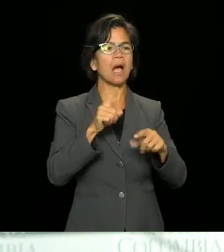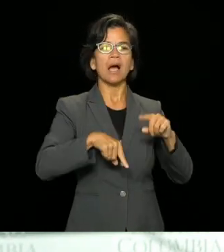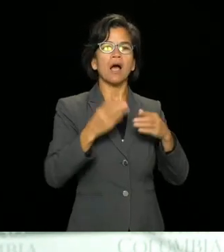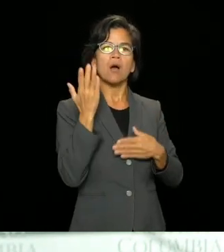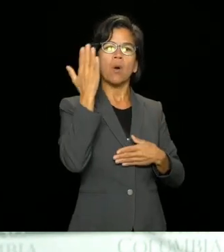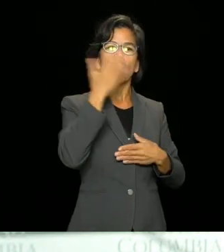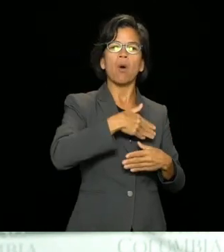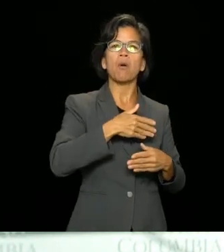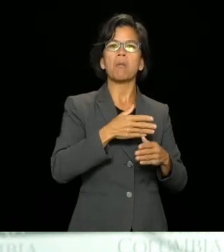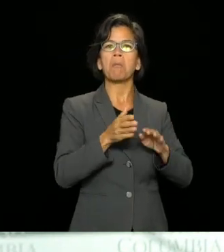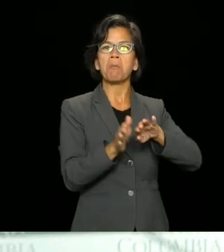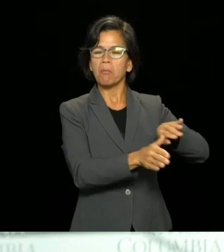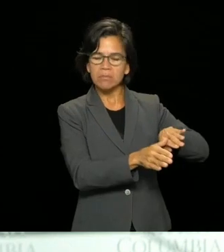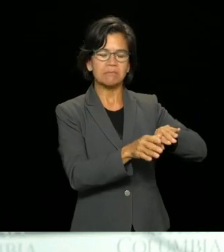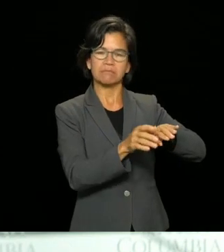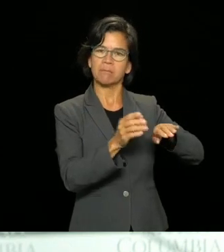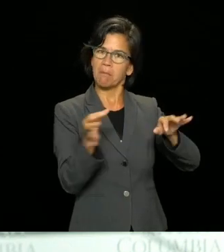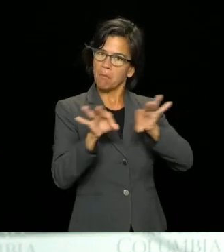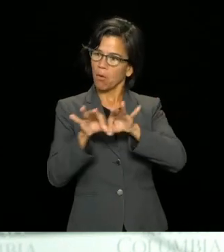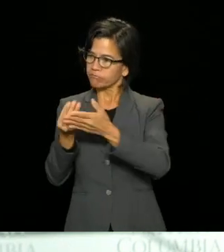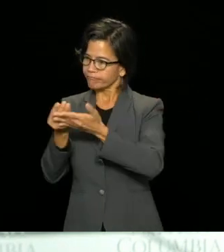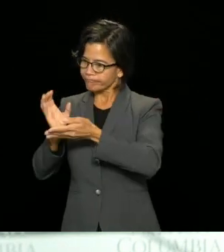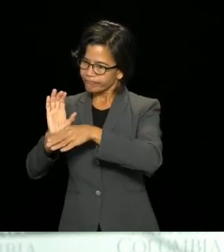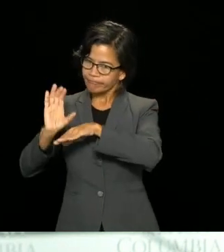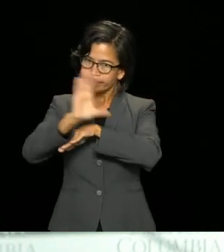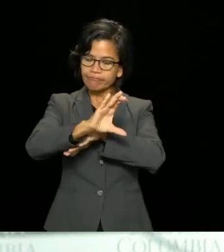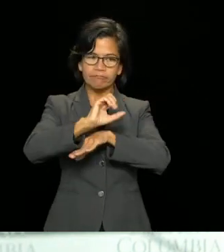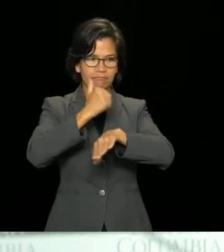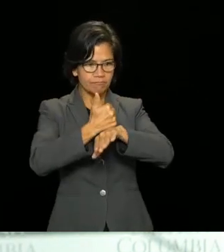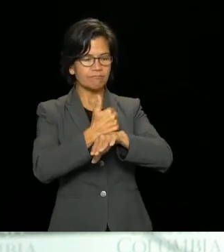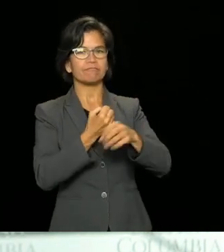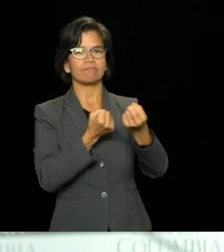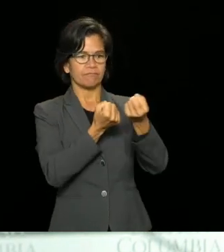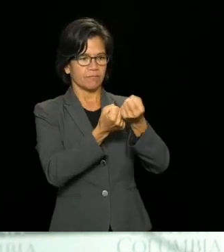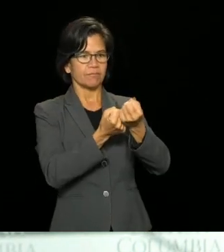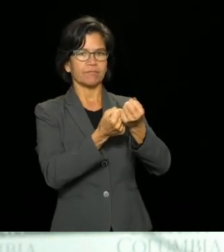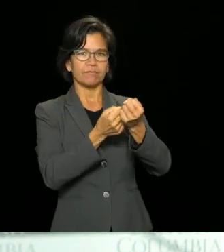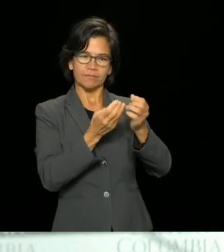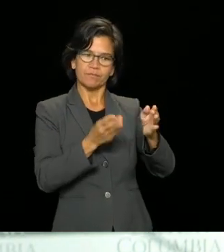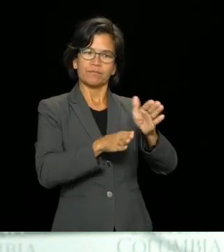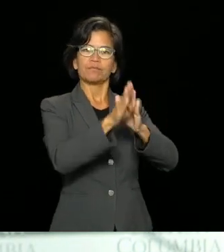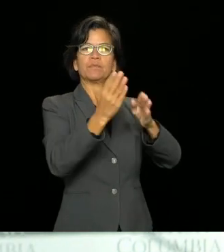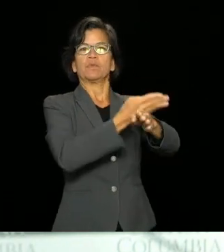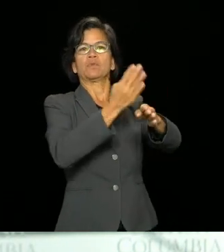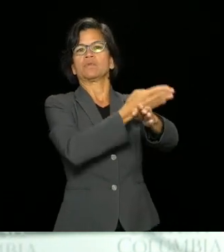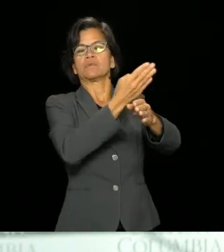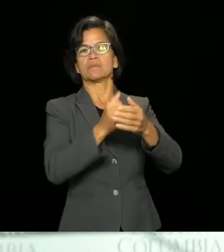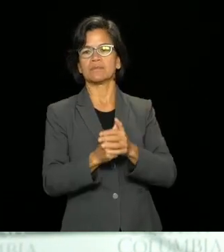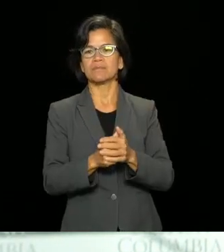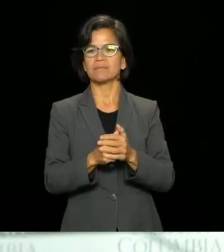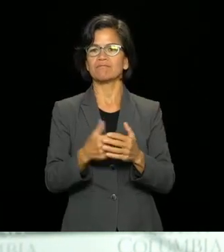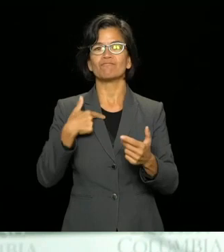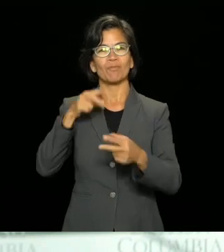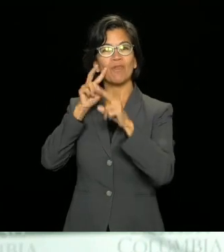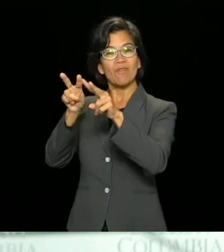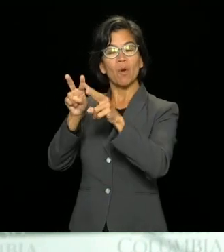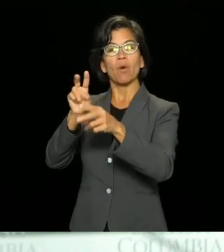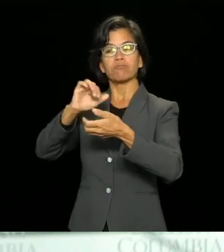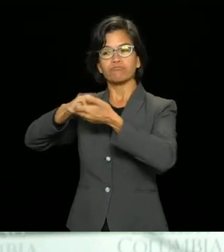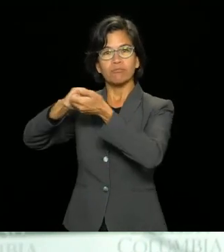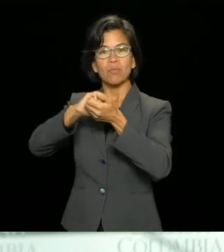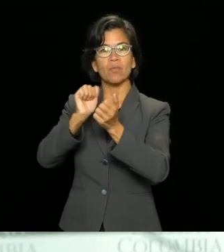violence. I can't tell you how much I look forward to working with Minister Farnworth's staff, to the staff